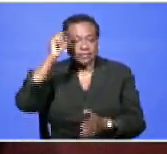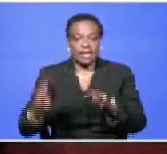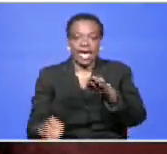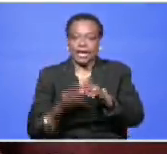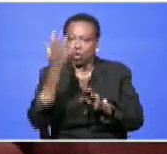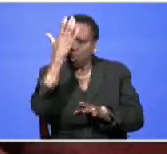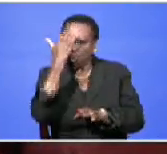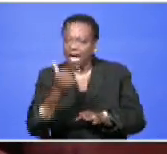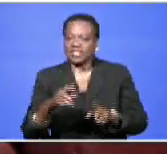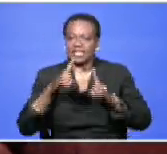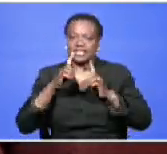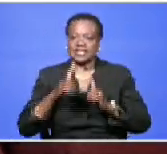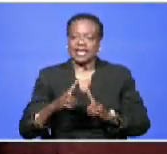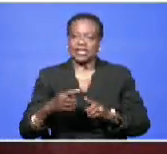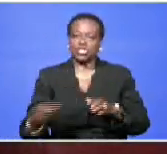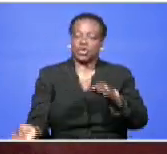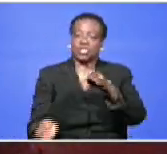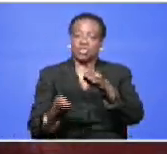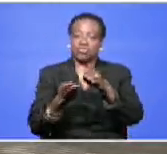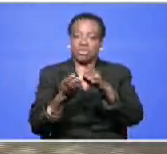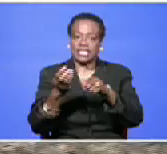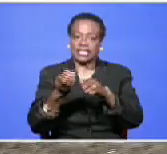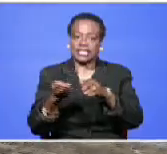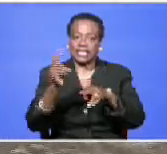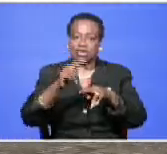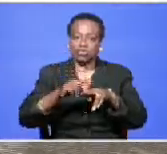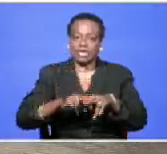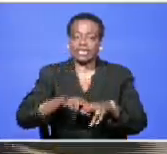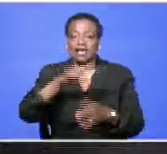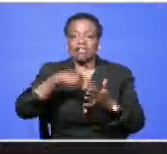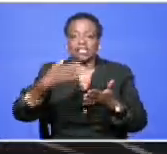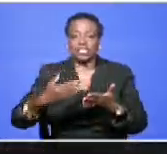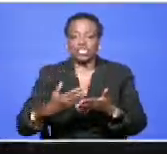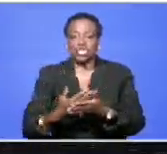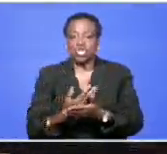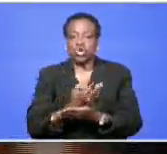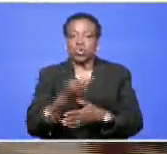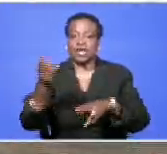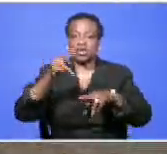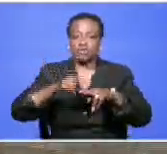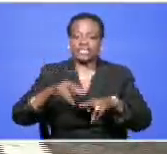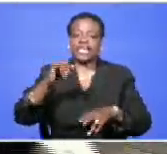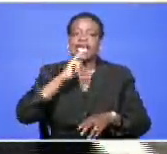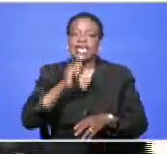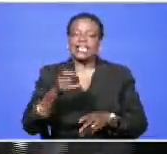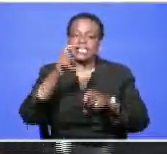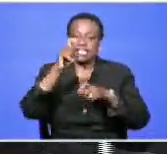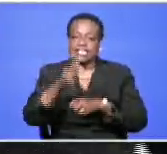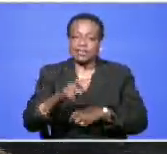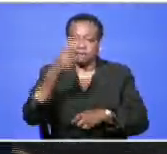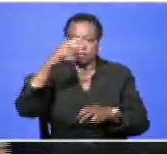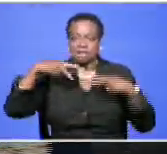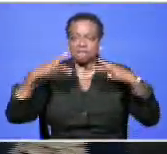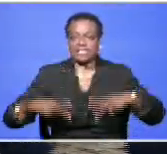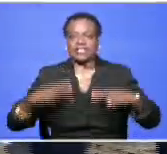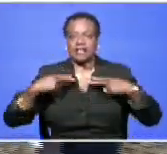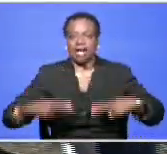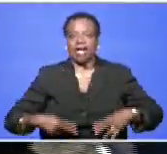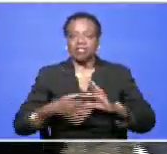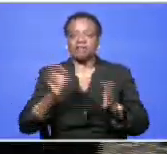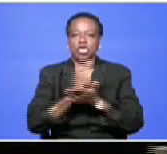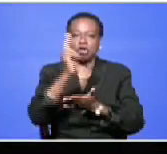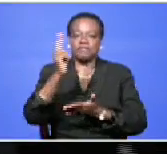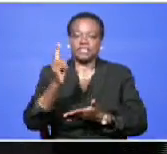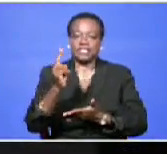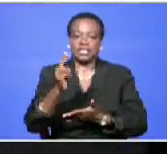fees. This new tuition and fee structure for new students is necessary for the fiscal health of the university.